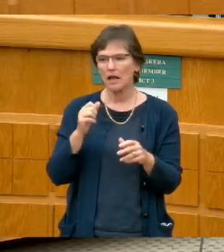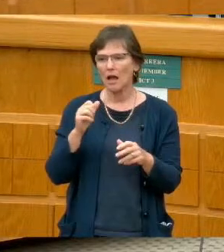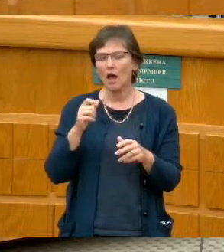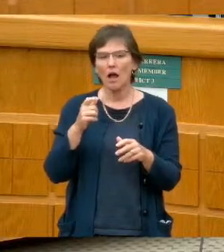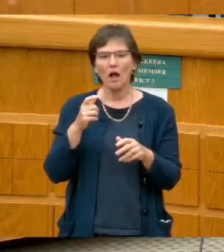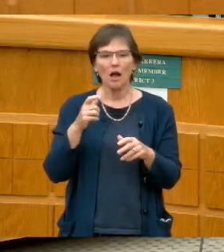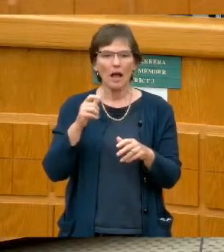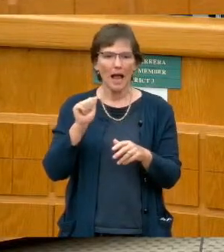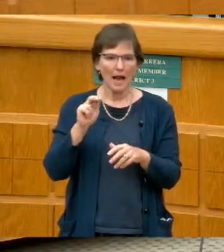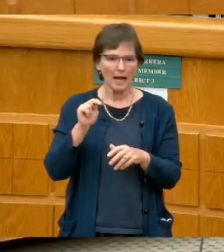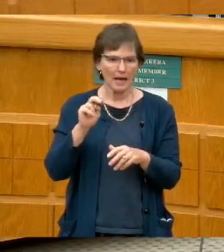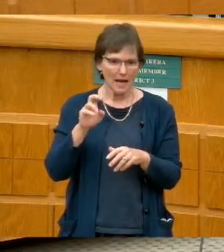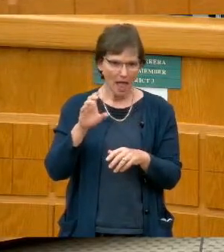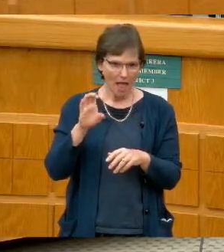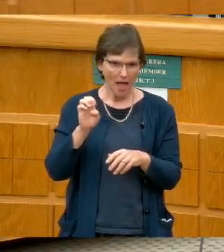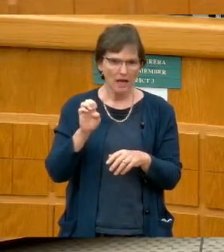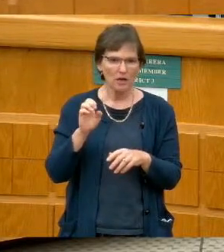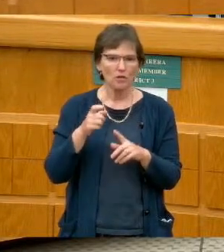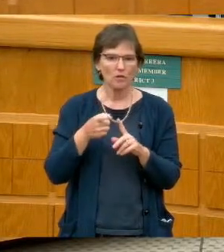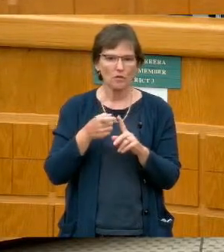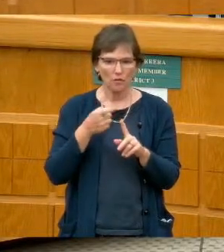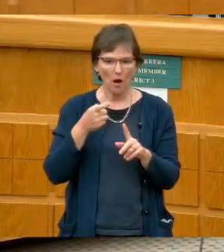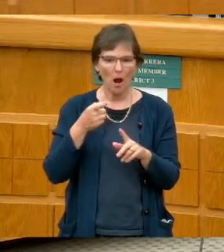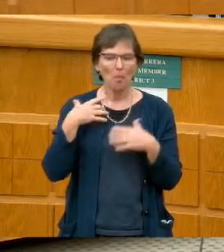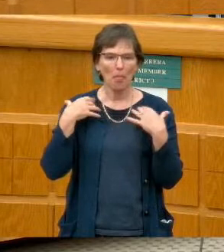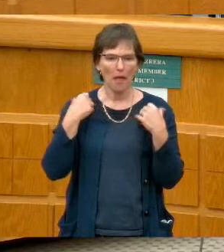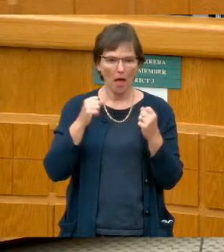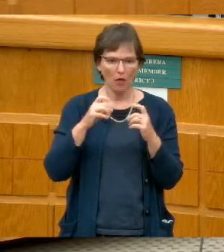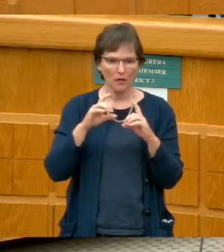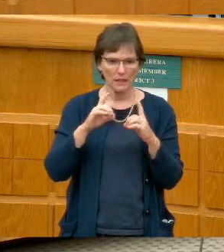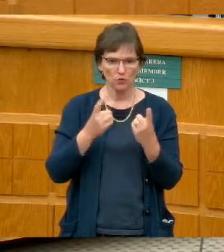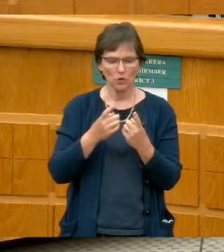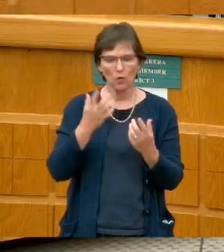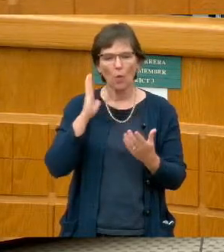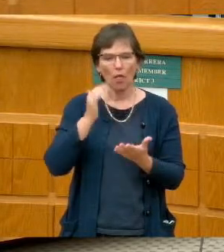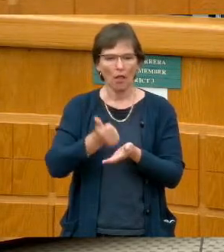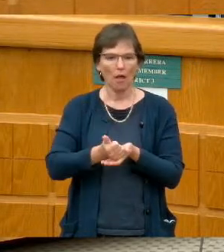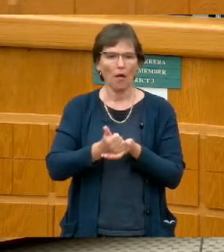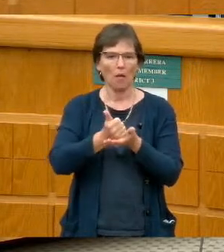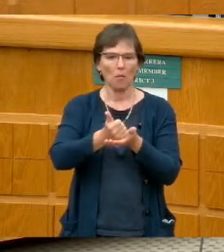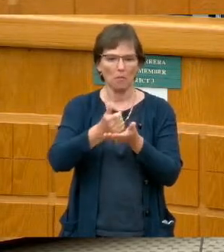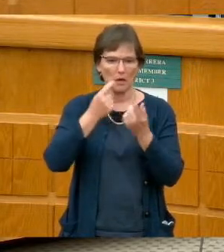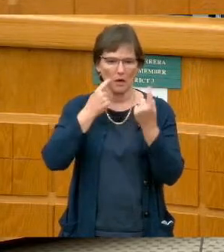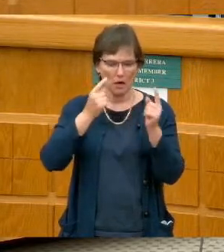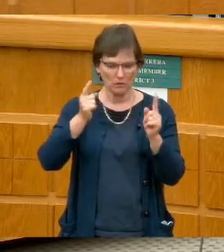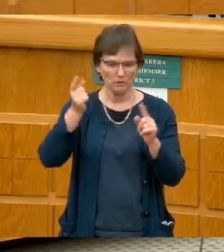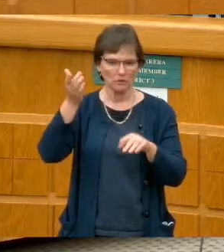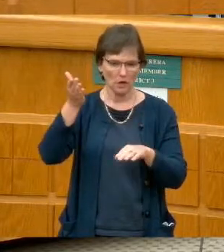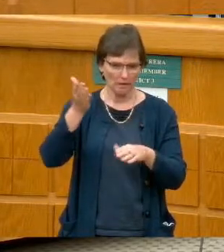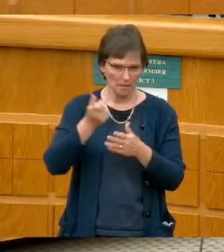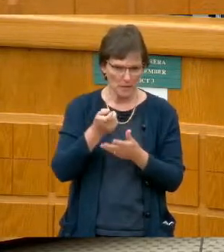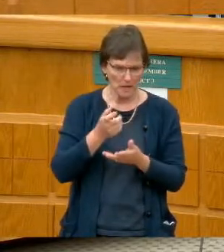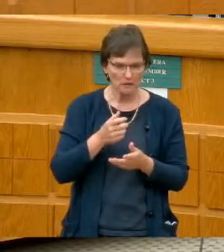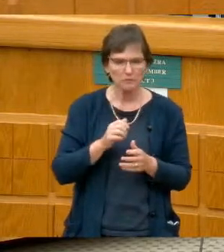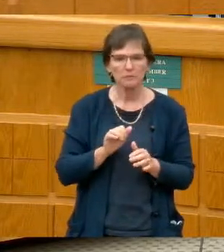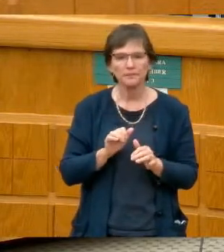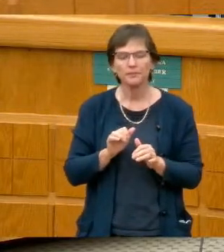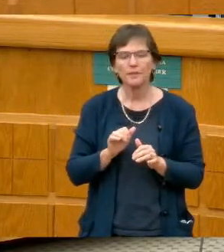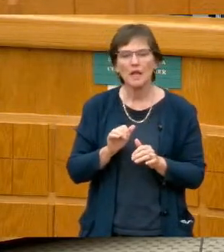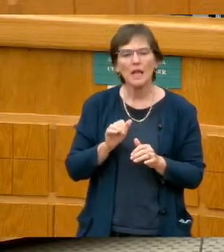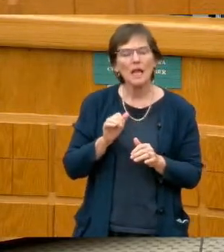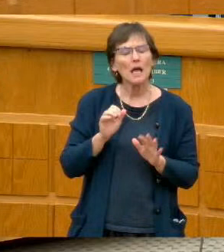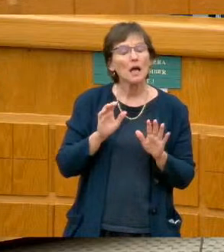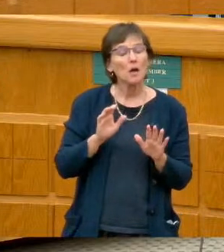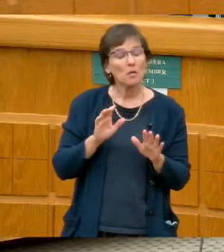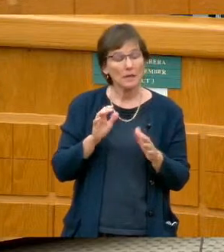District, and Judge Canales then will wrap it up. But if you'll recall, a couple of weeks